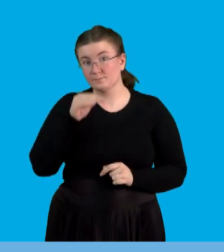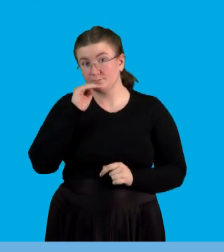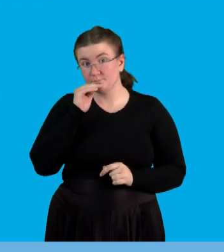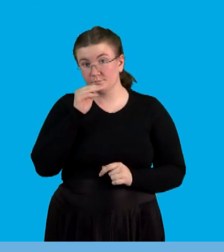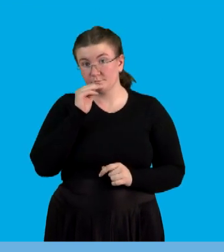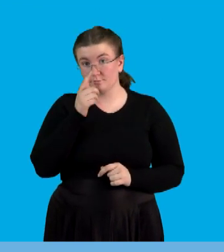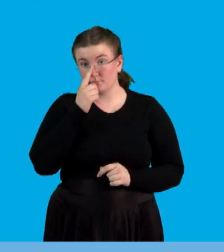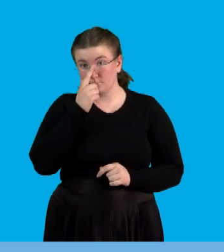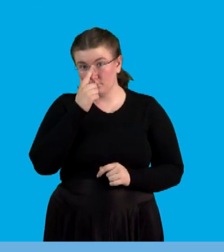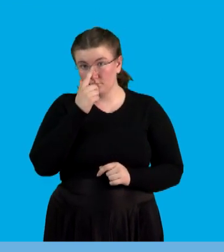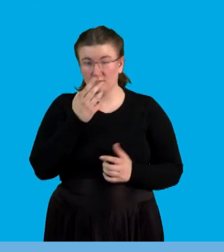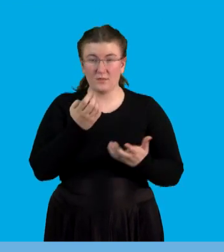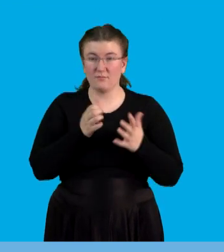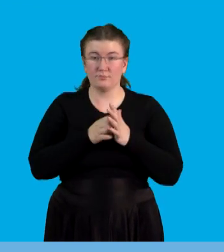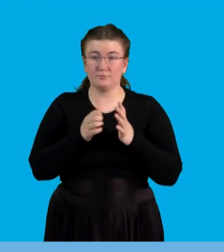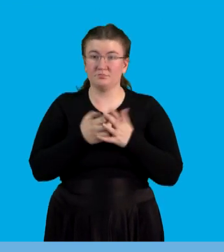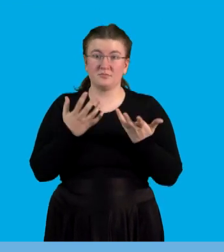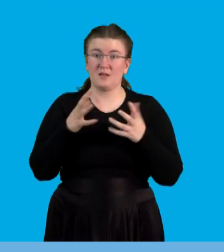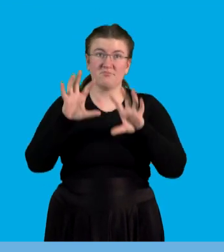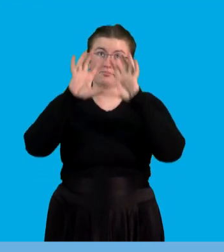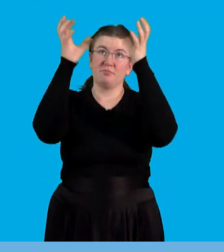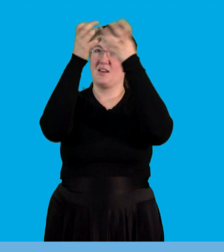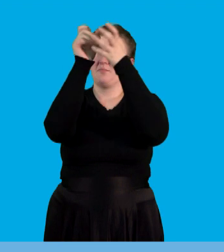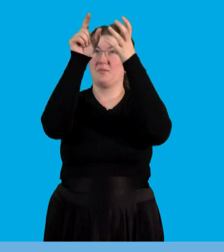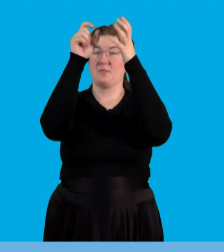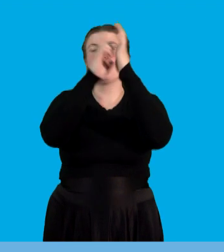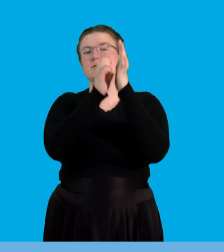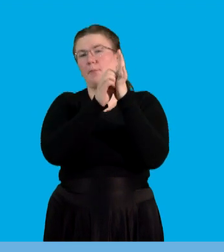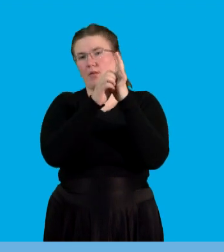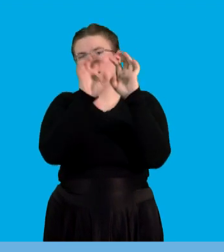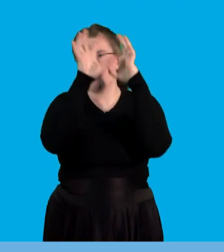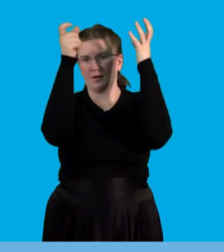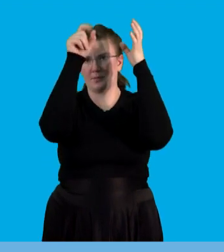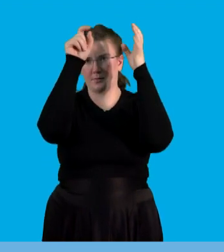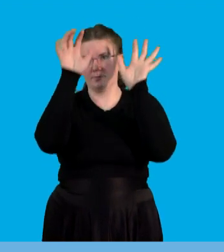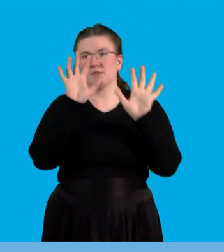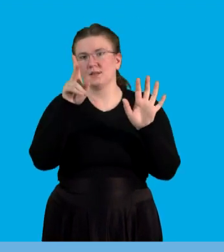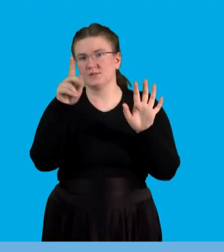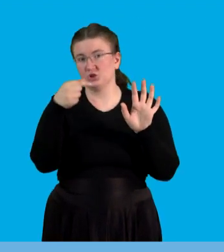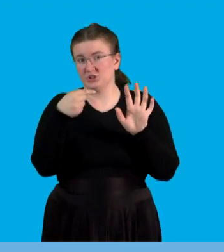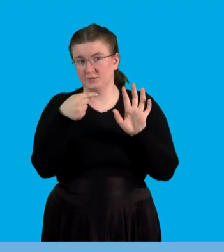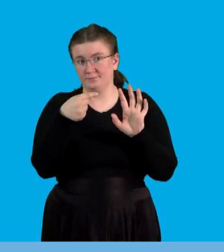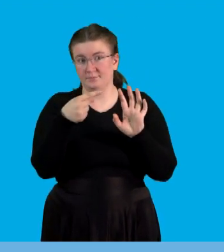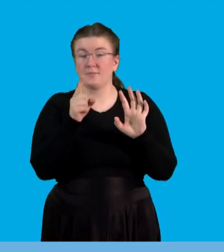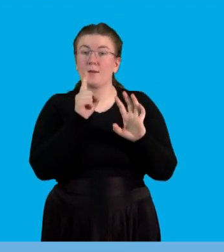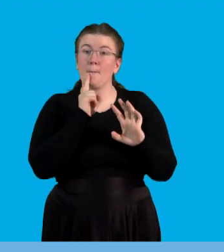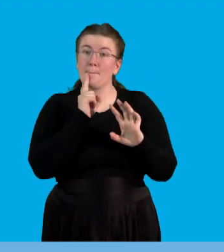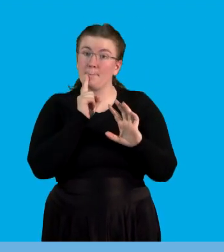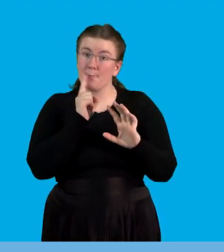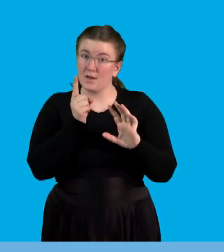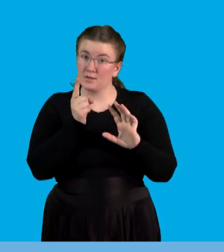on a different planet, so a hypothetical planet, the mass on that planet is still 10